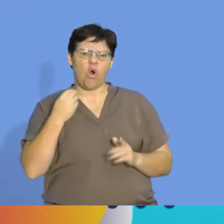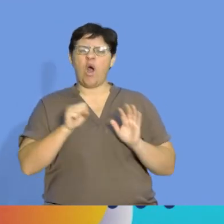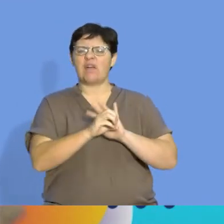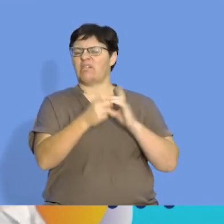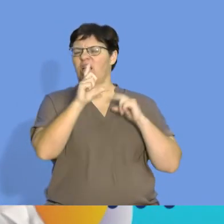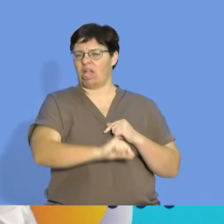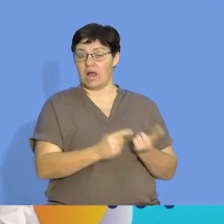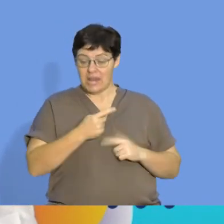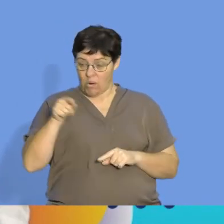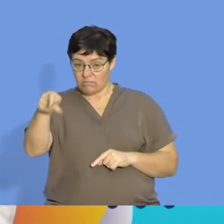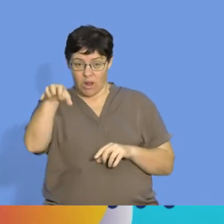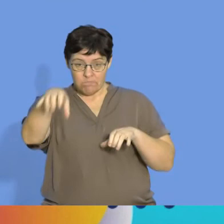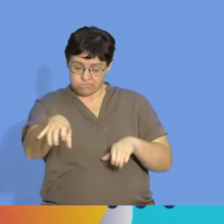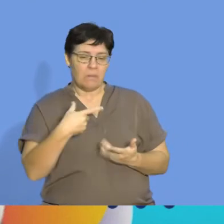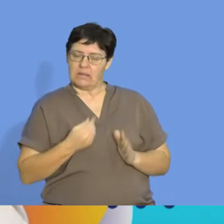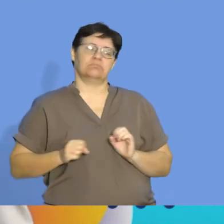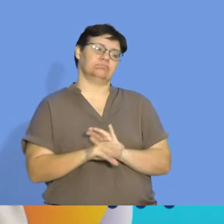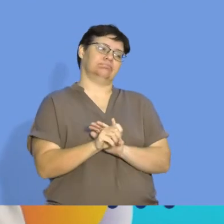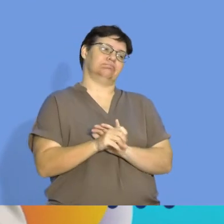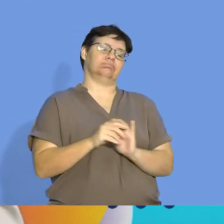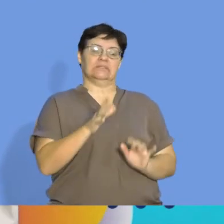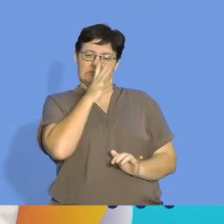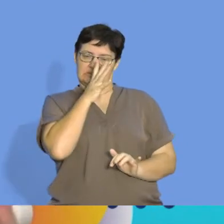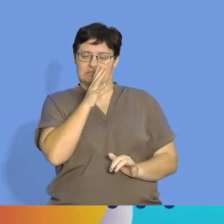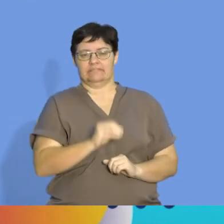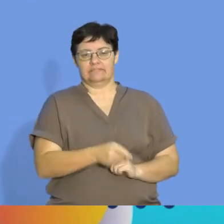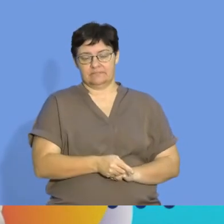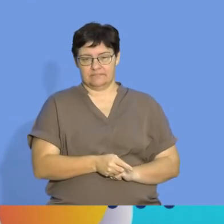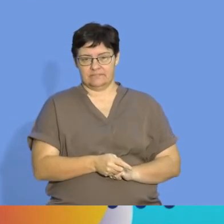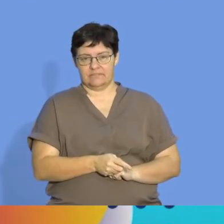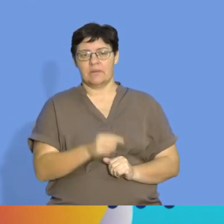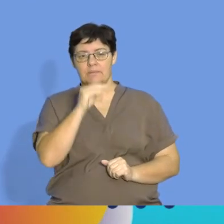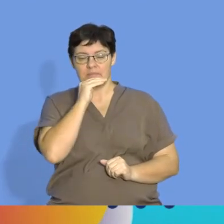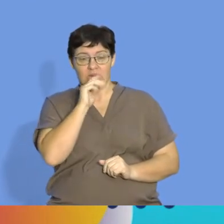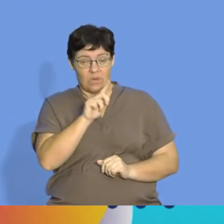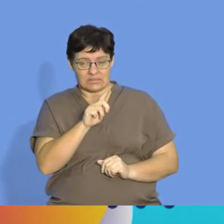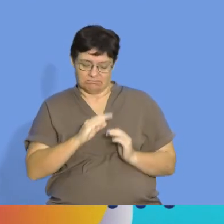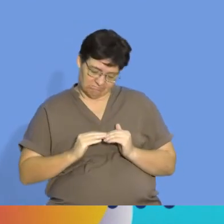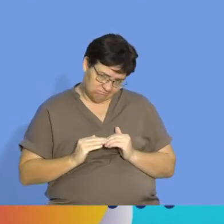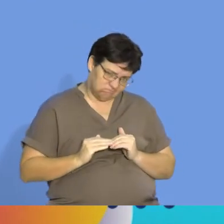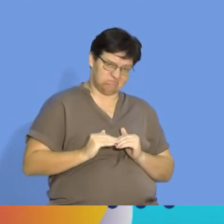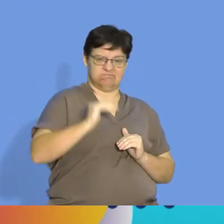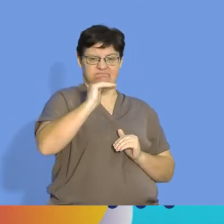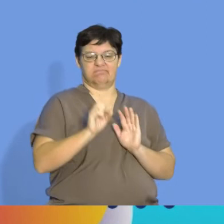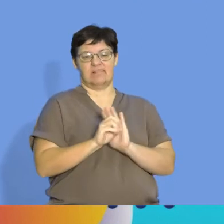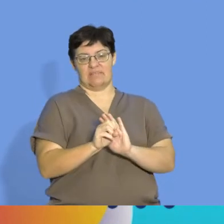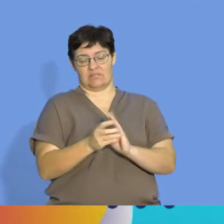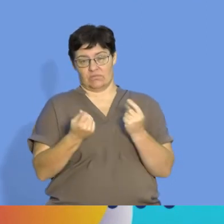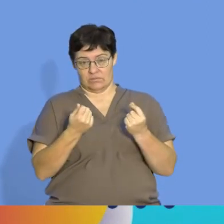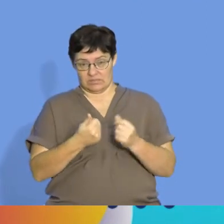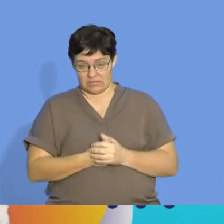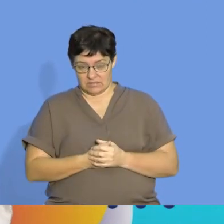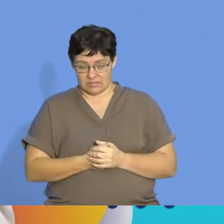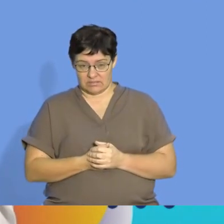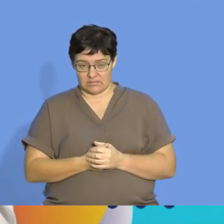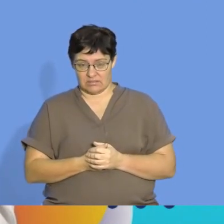had competition, and because of this competition, it has resulted in a substantial increase in